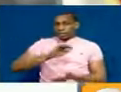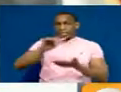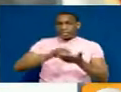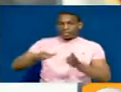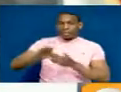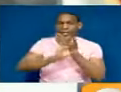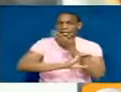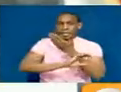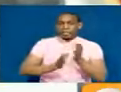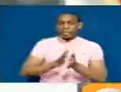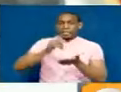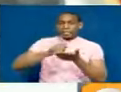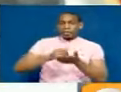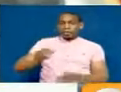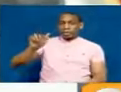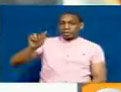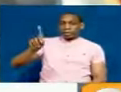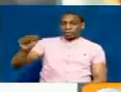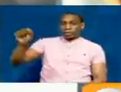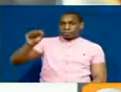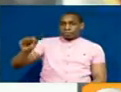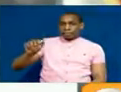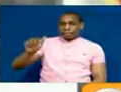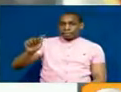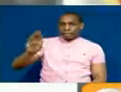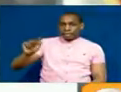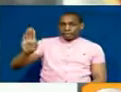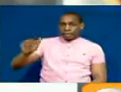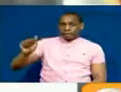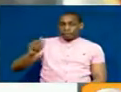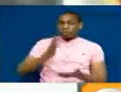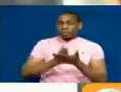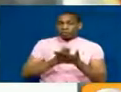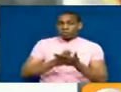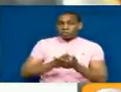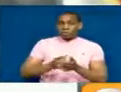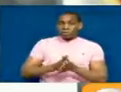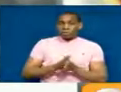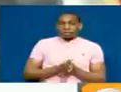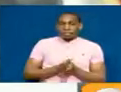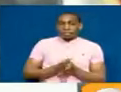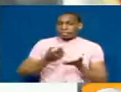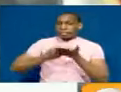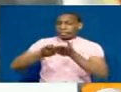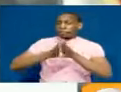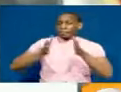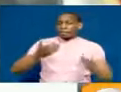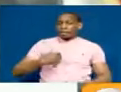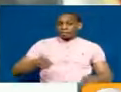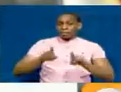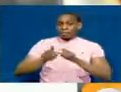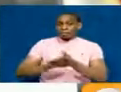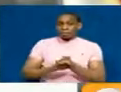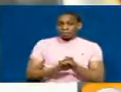part of the country, including Addis Ababa. So this is one big argument I have, and we